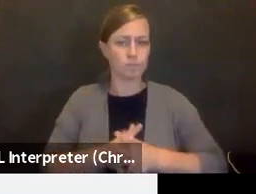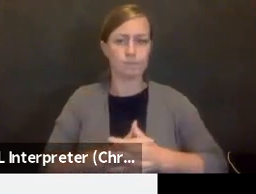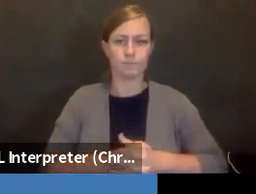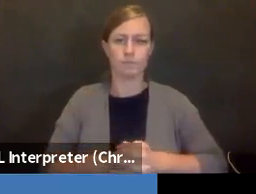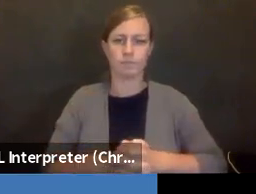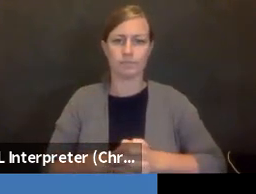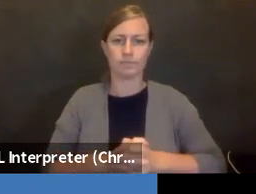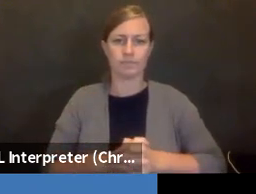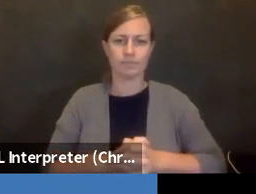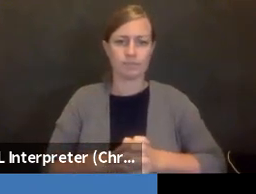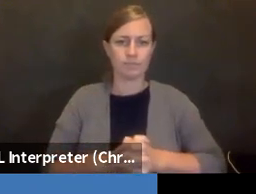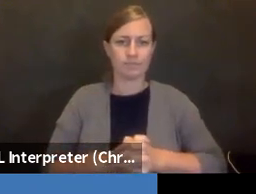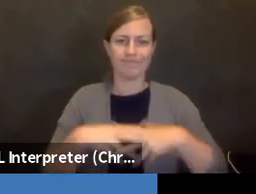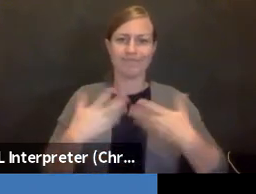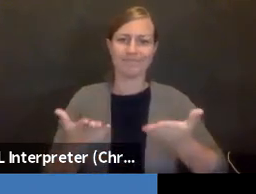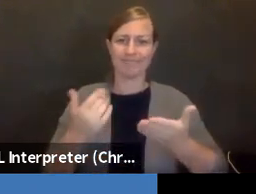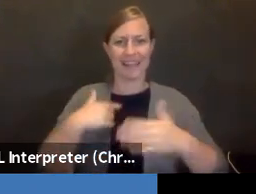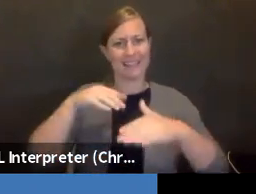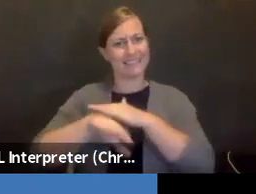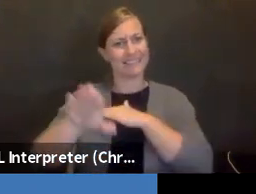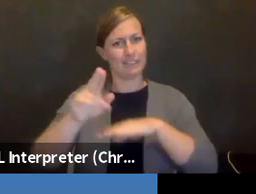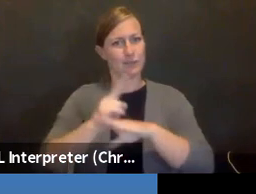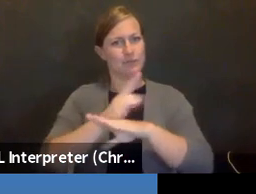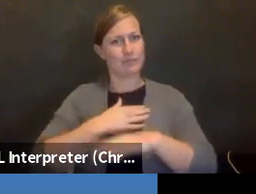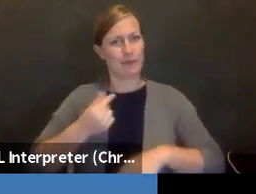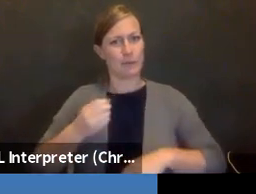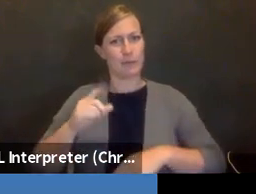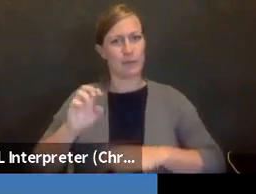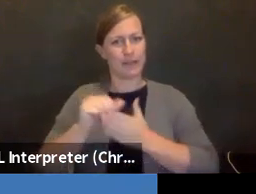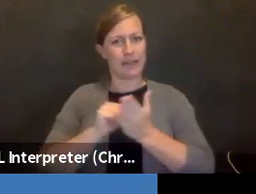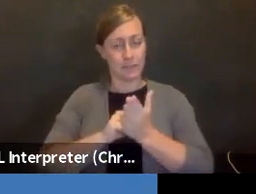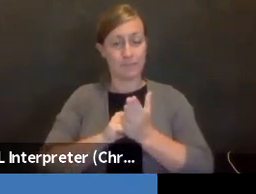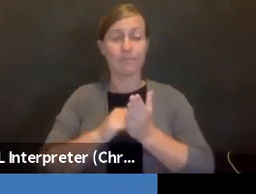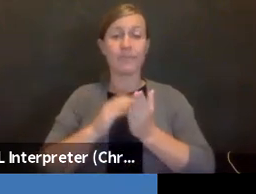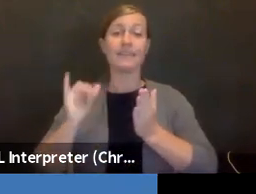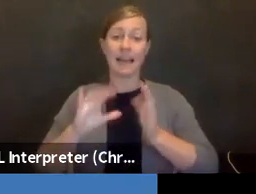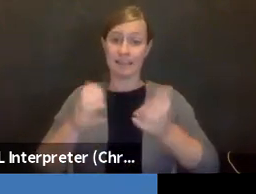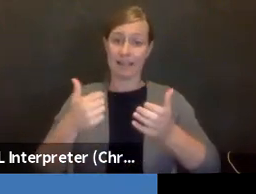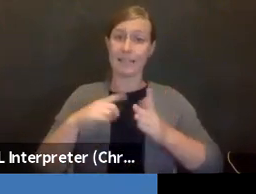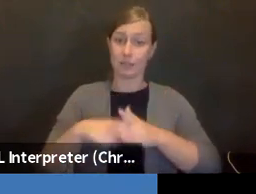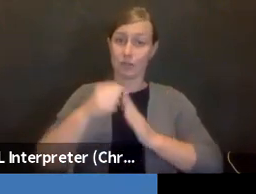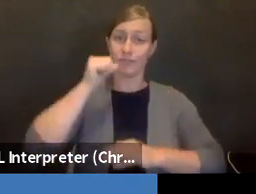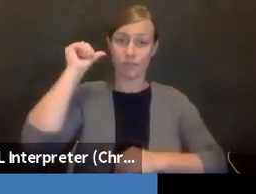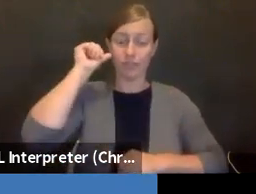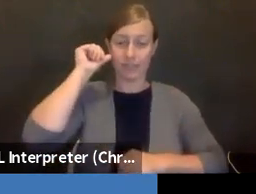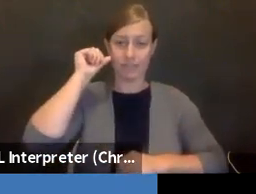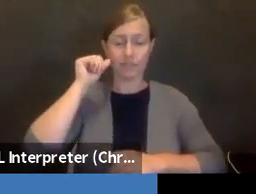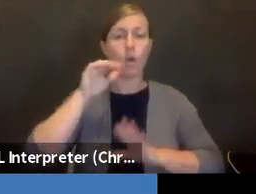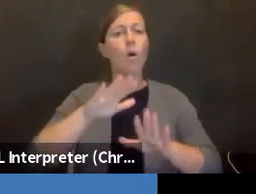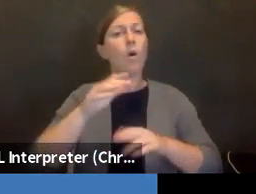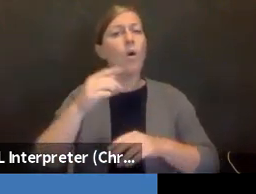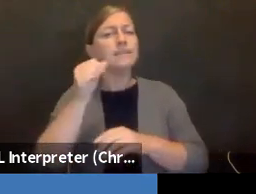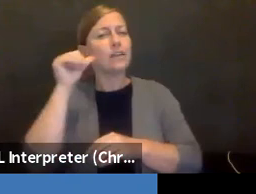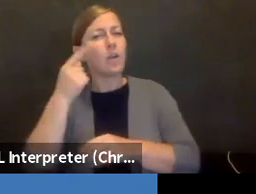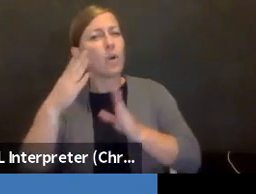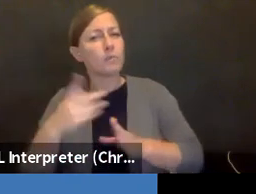There we go. There's my sign in with my Google account. This takes me back to the class that I started yesterday. We had a question yesterday about why